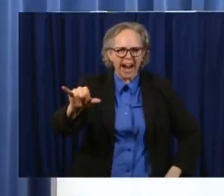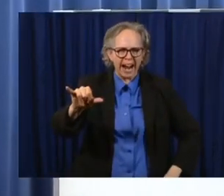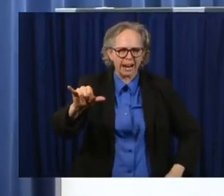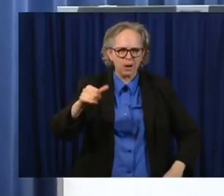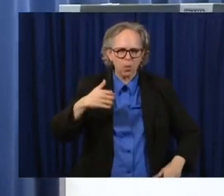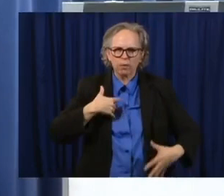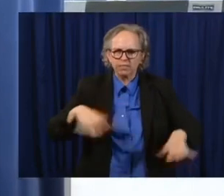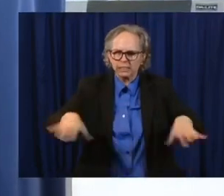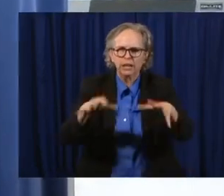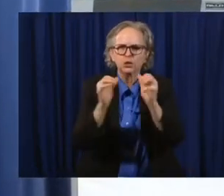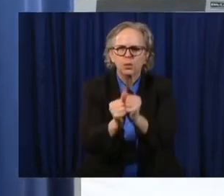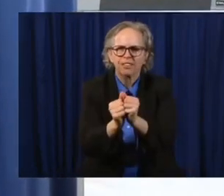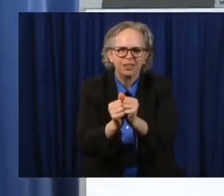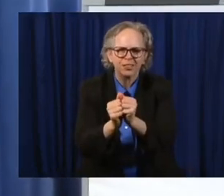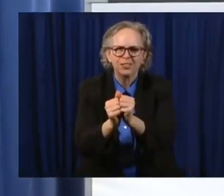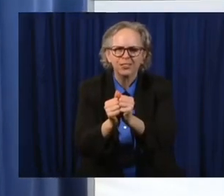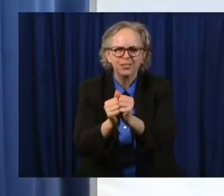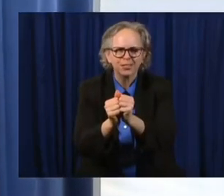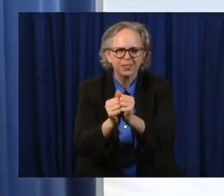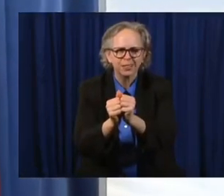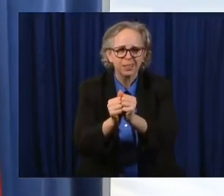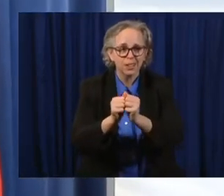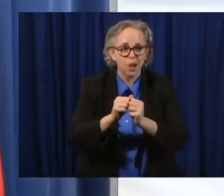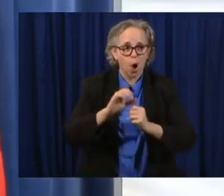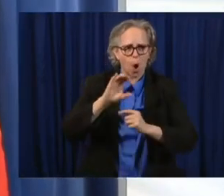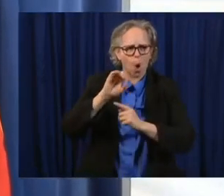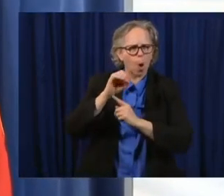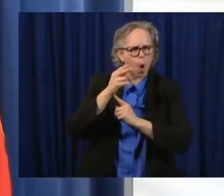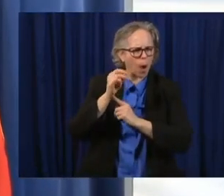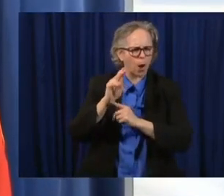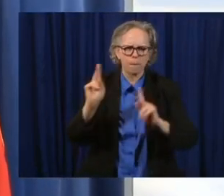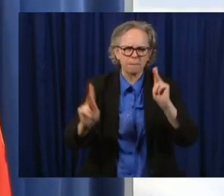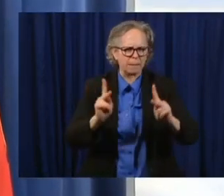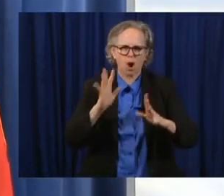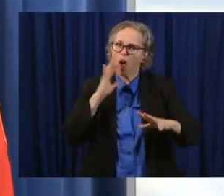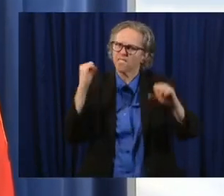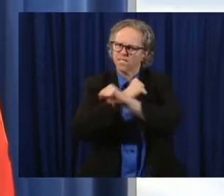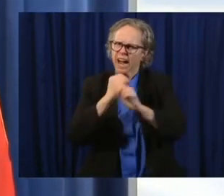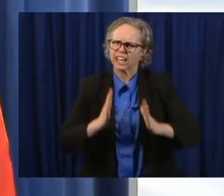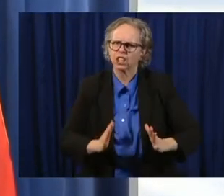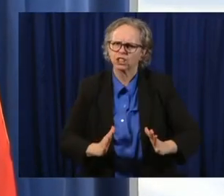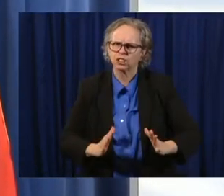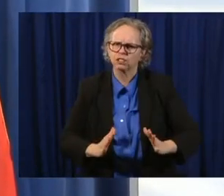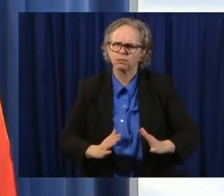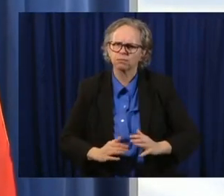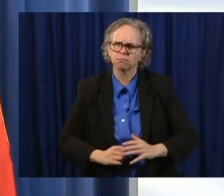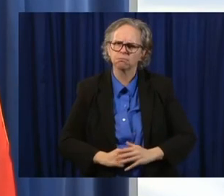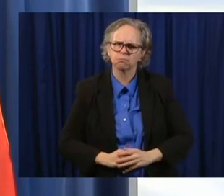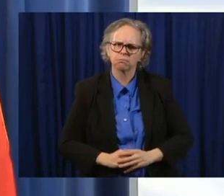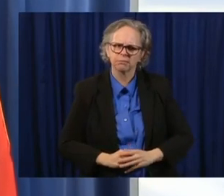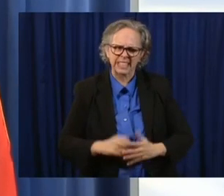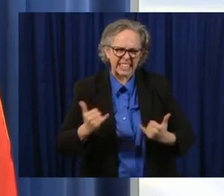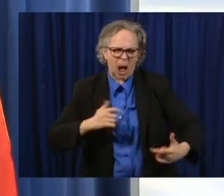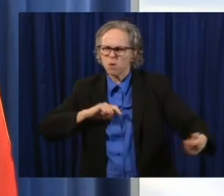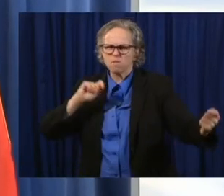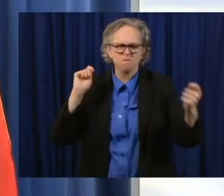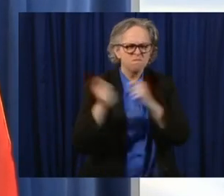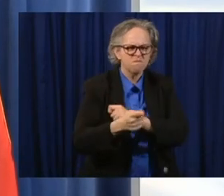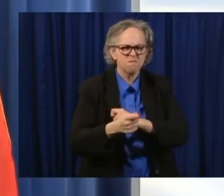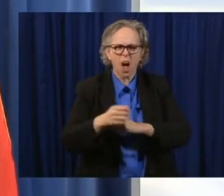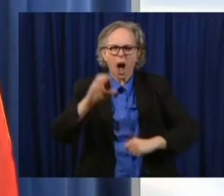Ohioans are fighters. We now have the ability to really go on the offensive against this